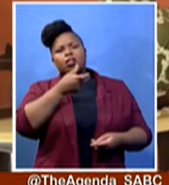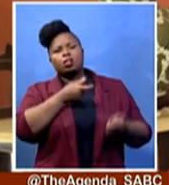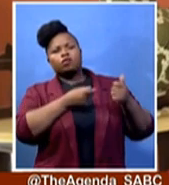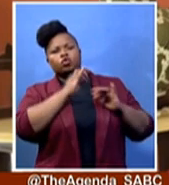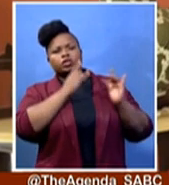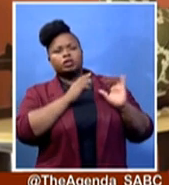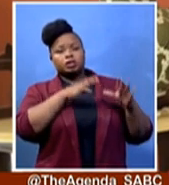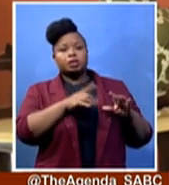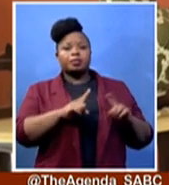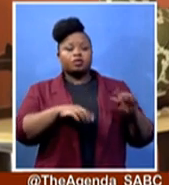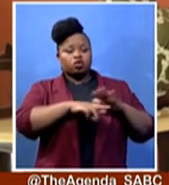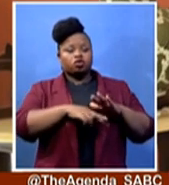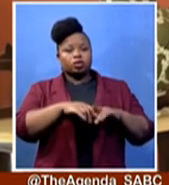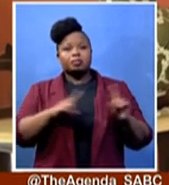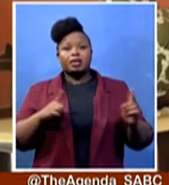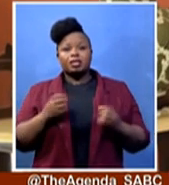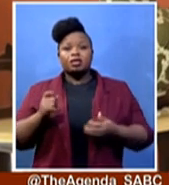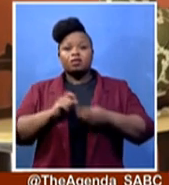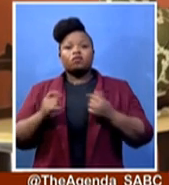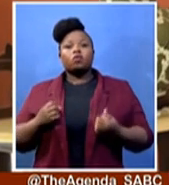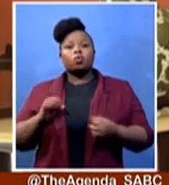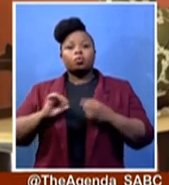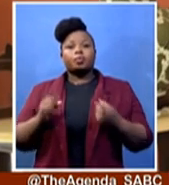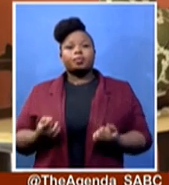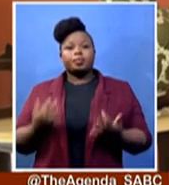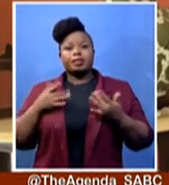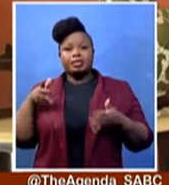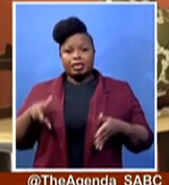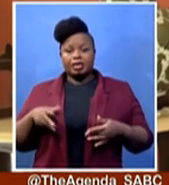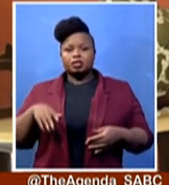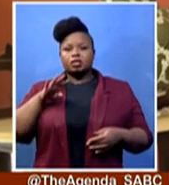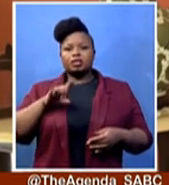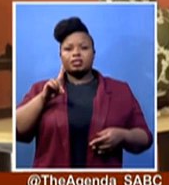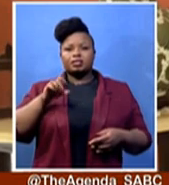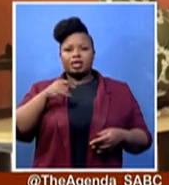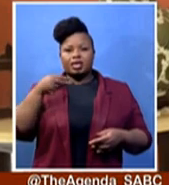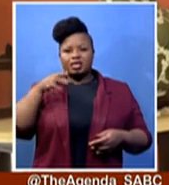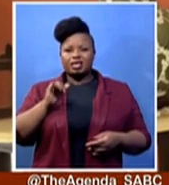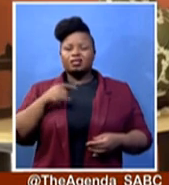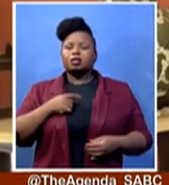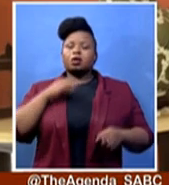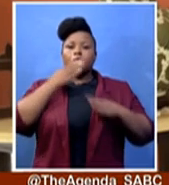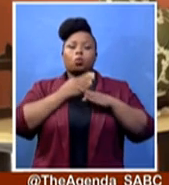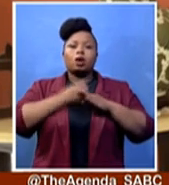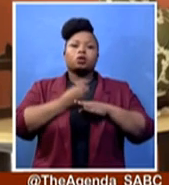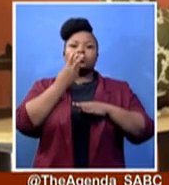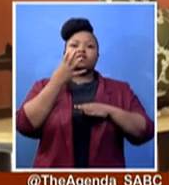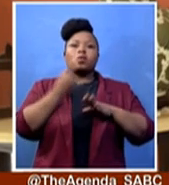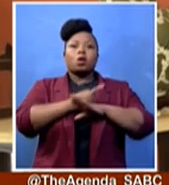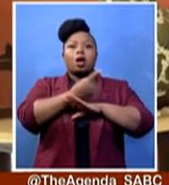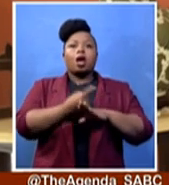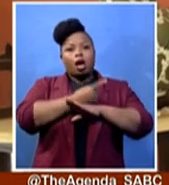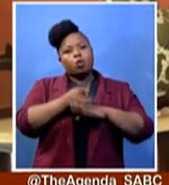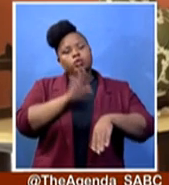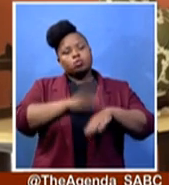in most places, including here in Delhi, are forced to work round the clock. They've been forced to increase capacity because the influx